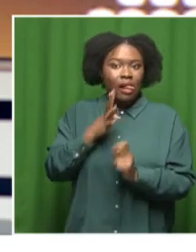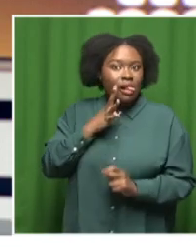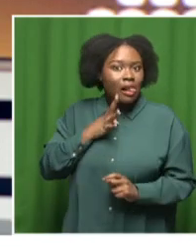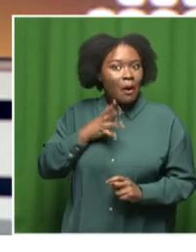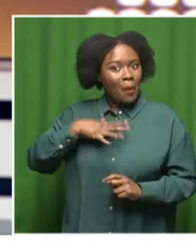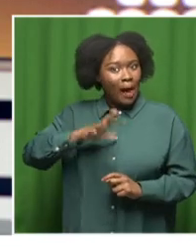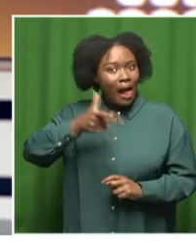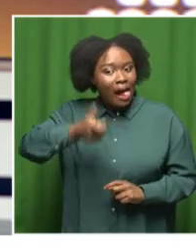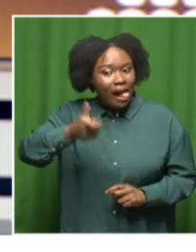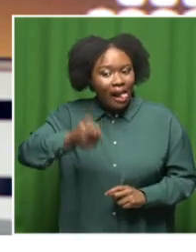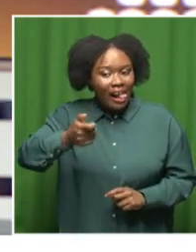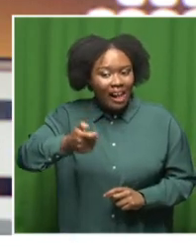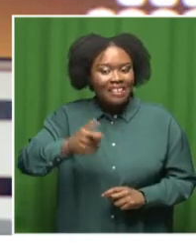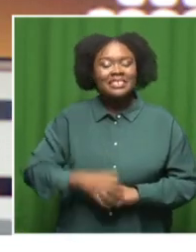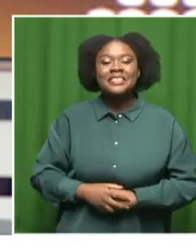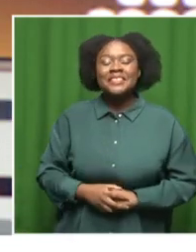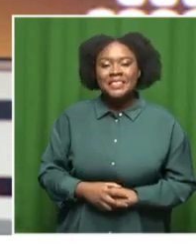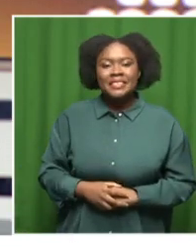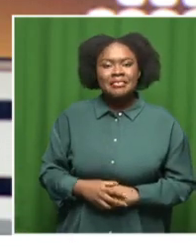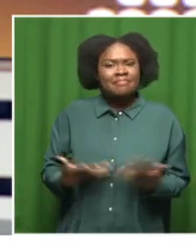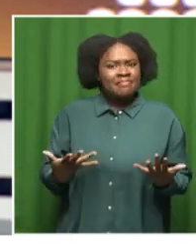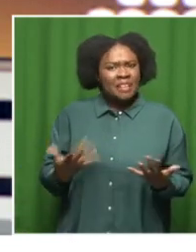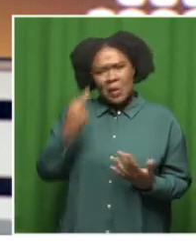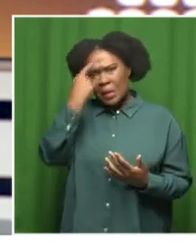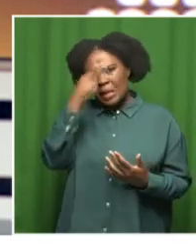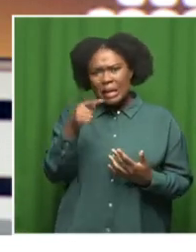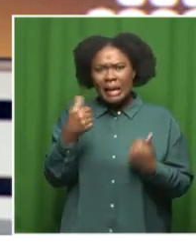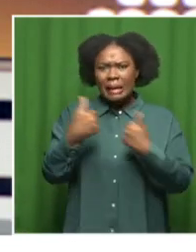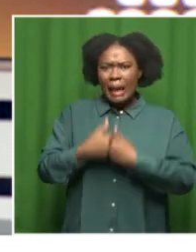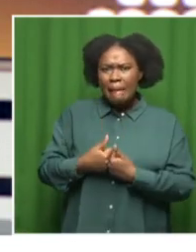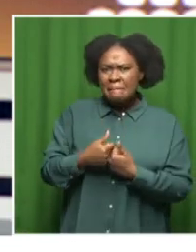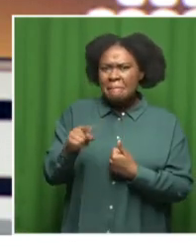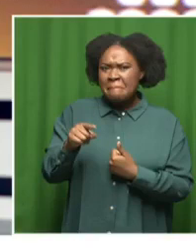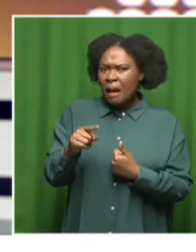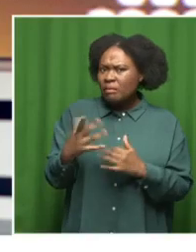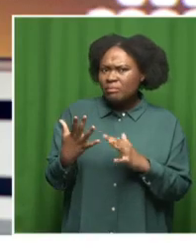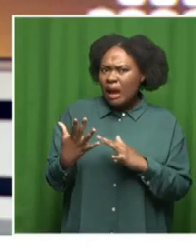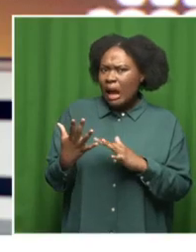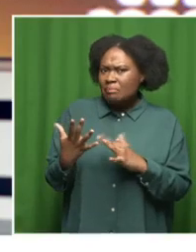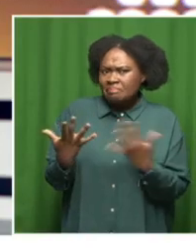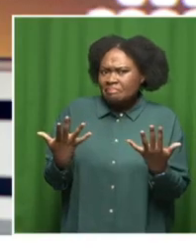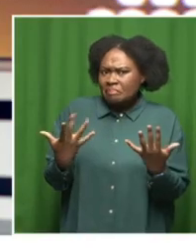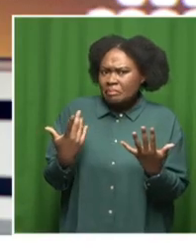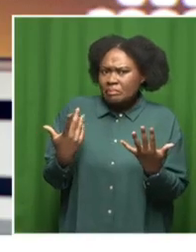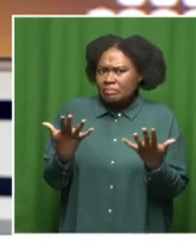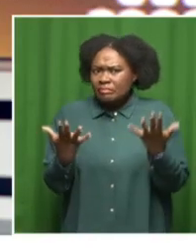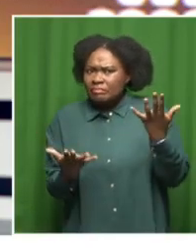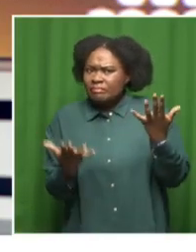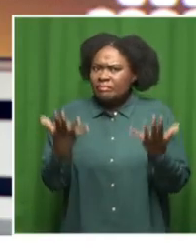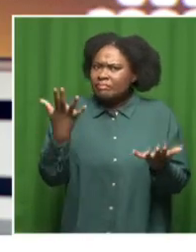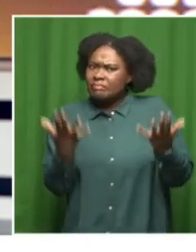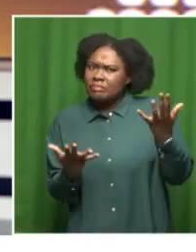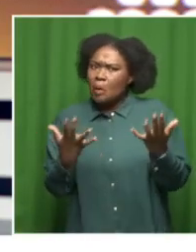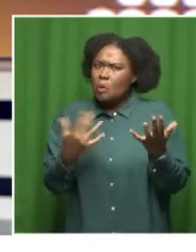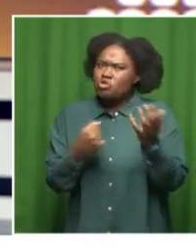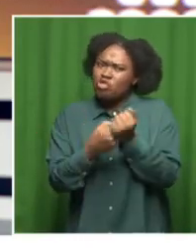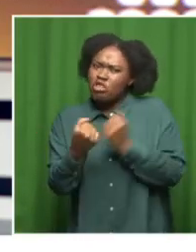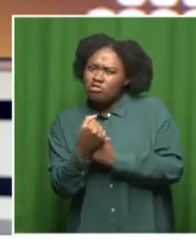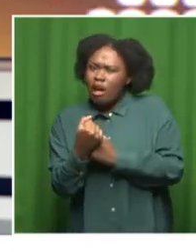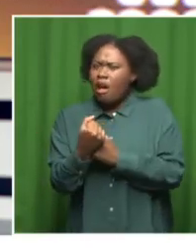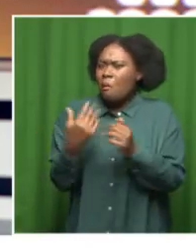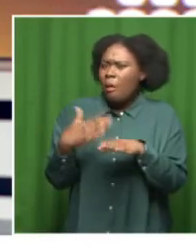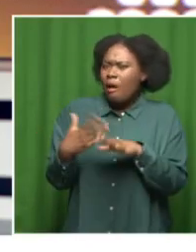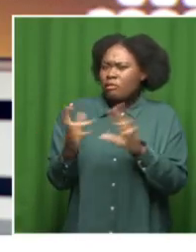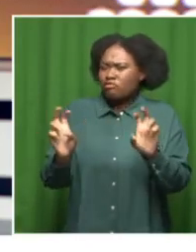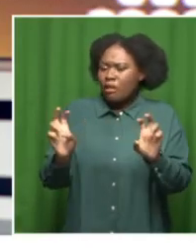perhaps the setup is of these games and what will determine who we face in our first game. So,